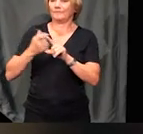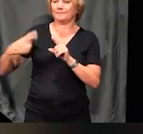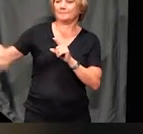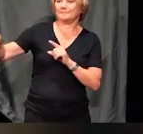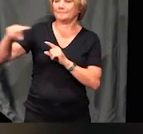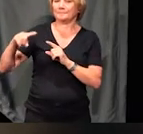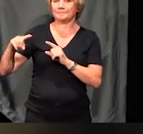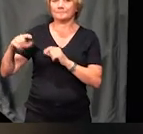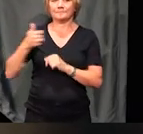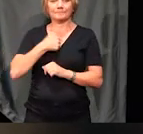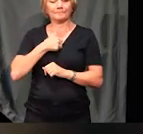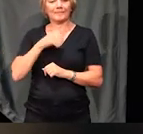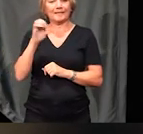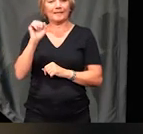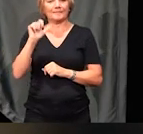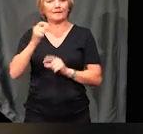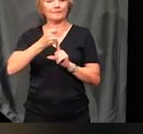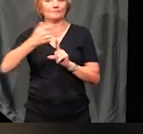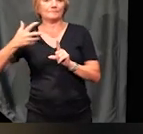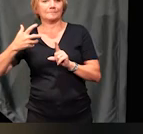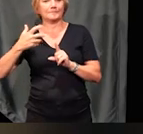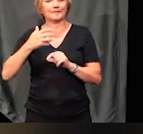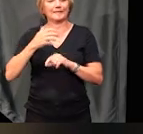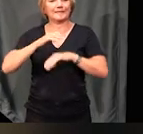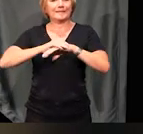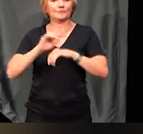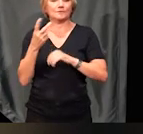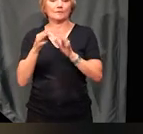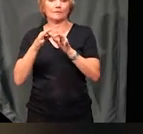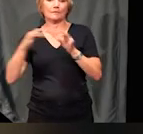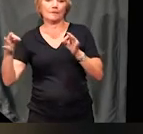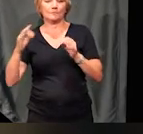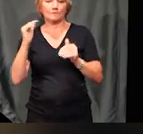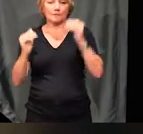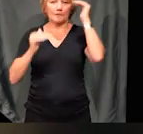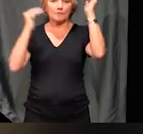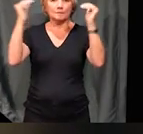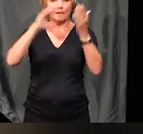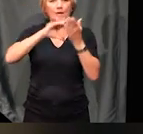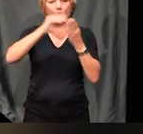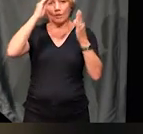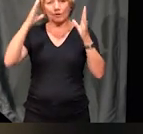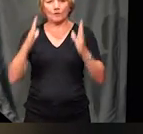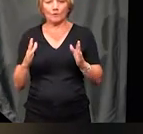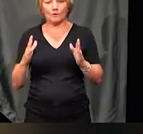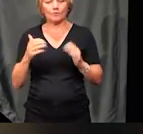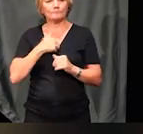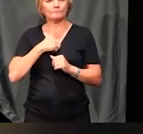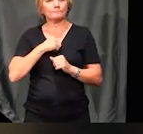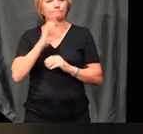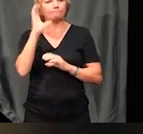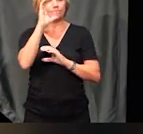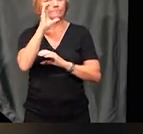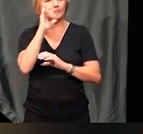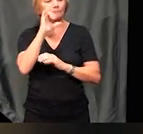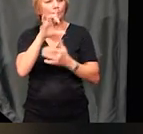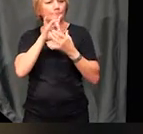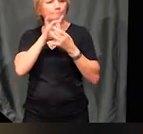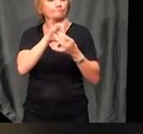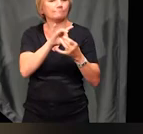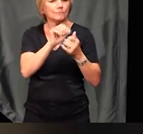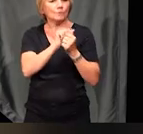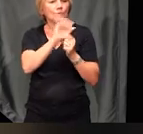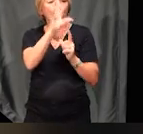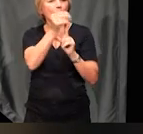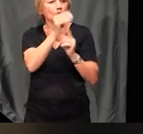an ESL, English as Second Language, adult learning, looking for a cultural connection beyond the academic